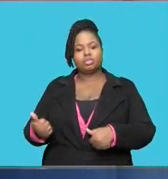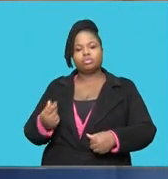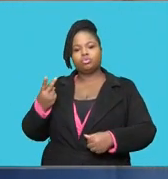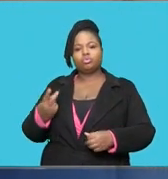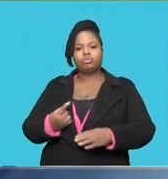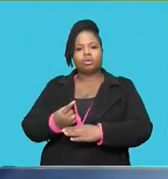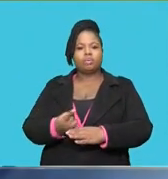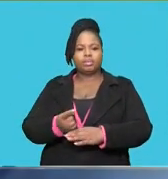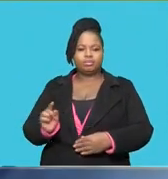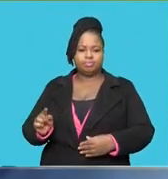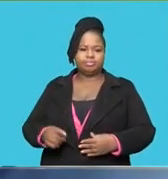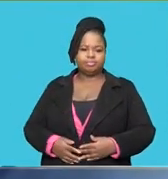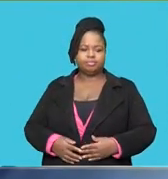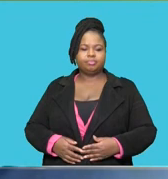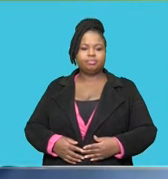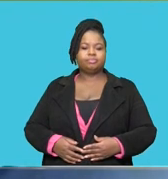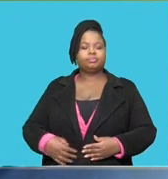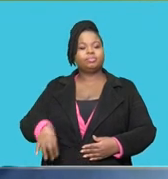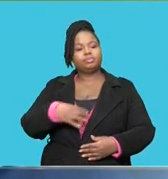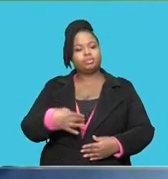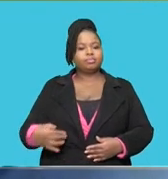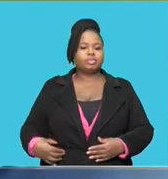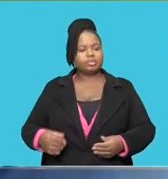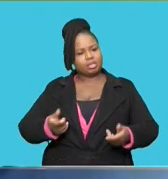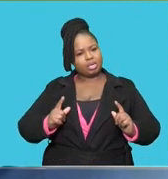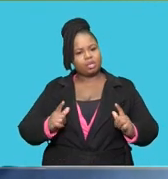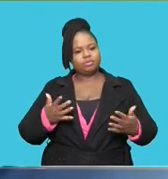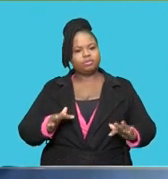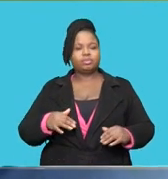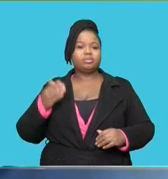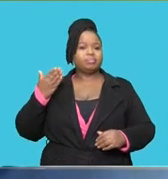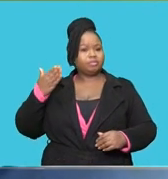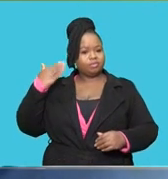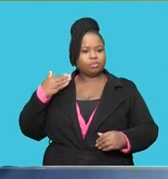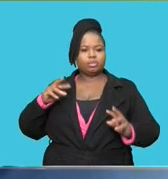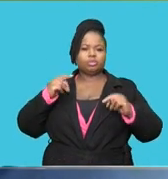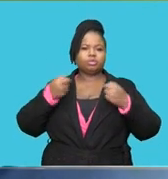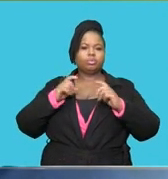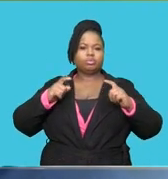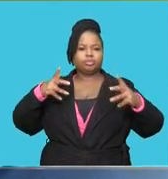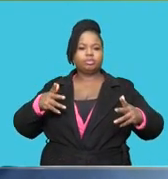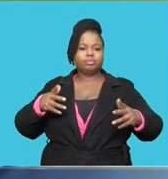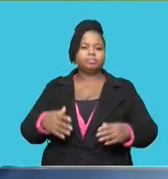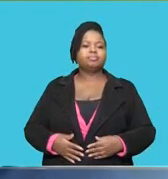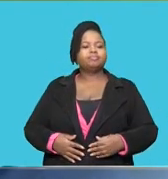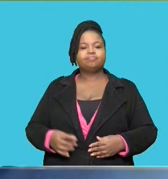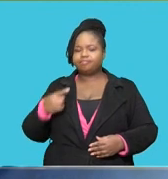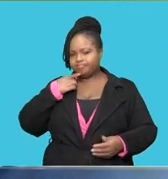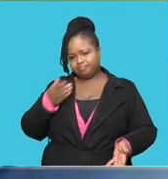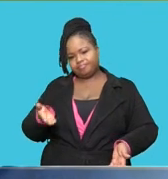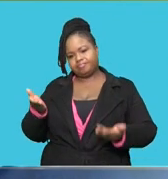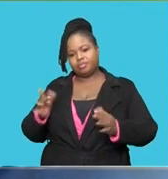two-hour stint. The president has allowed even the former national commissioner and the current national commissioner to deal